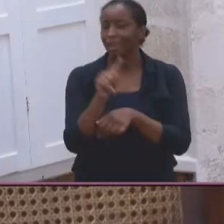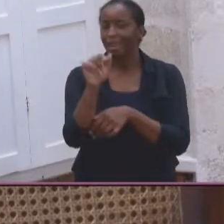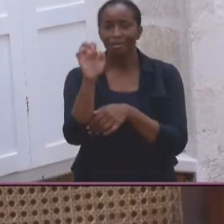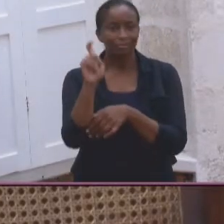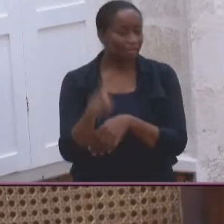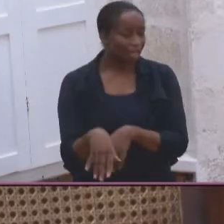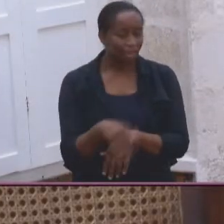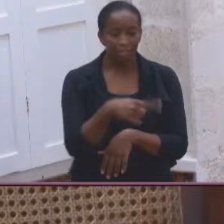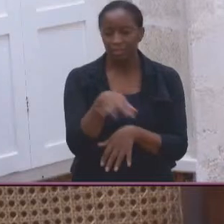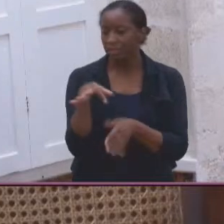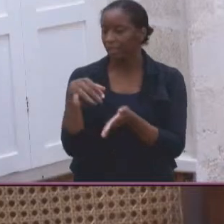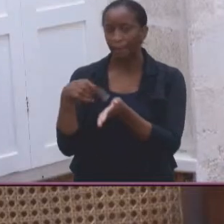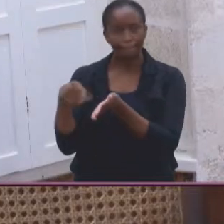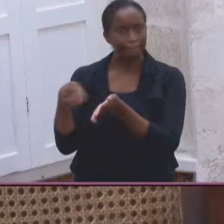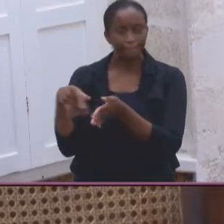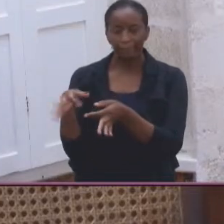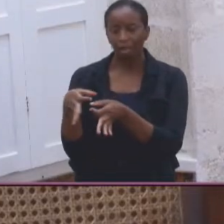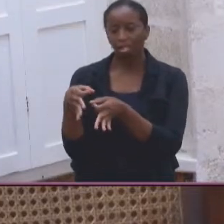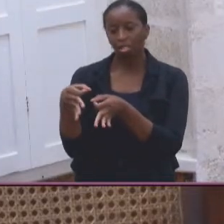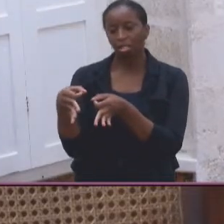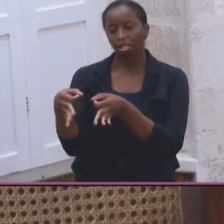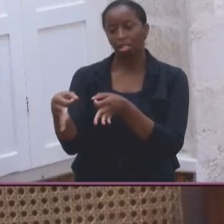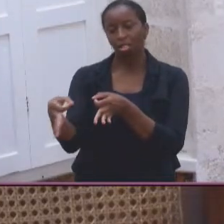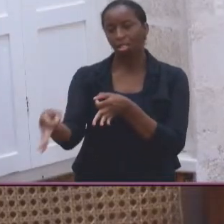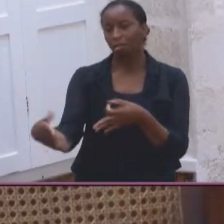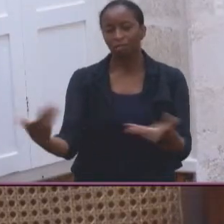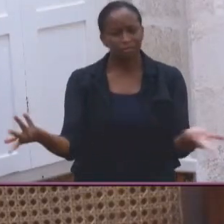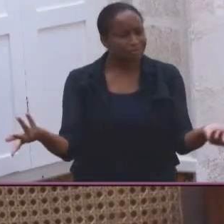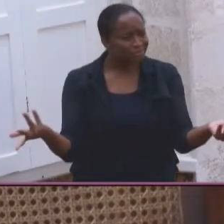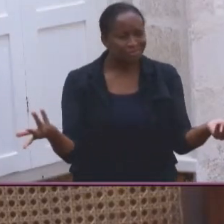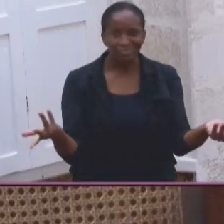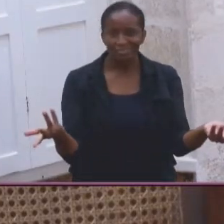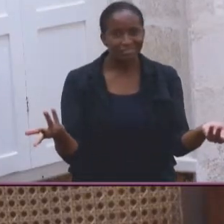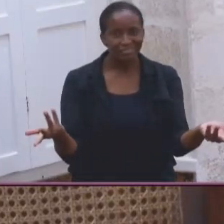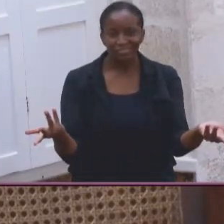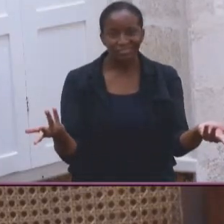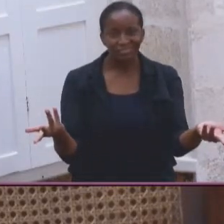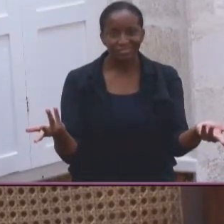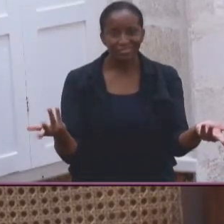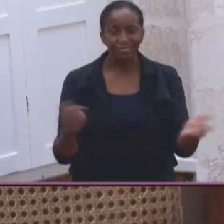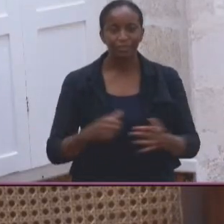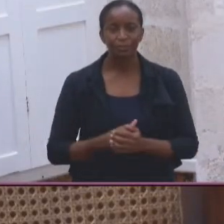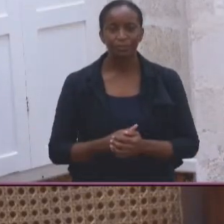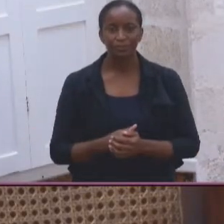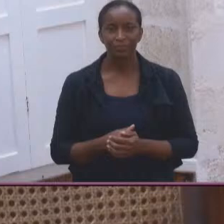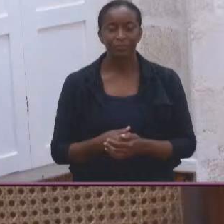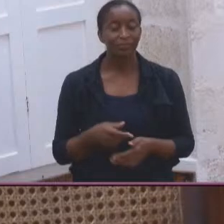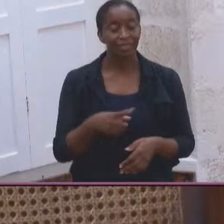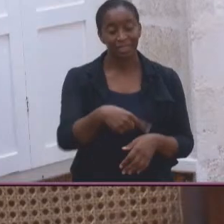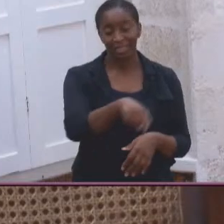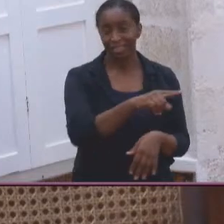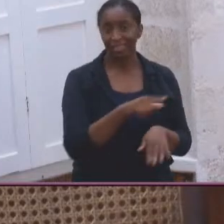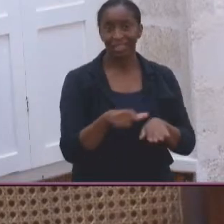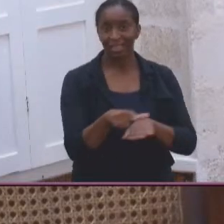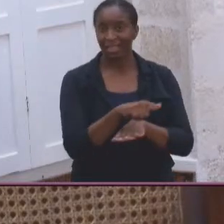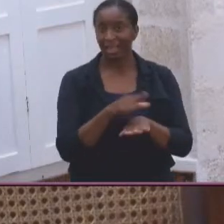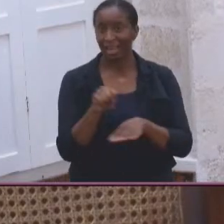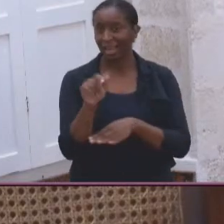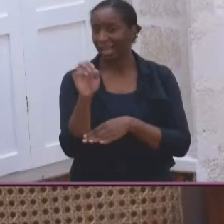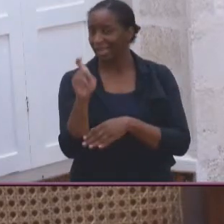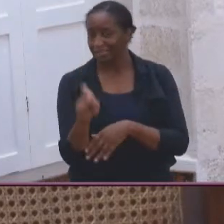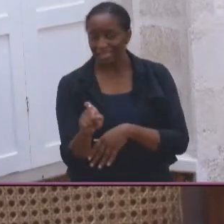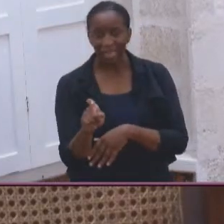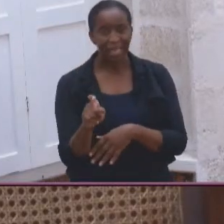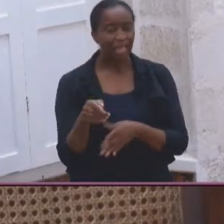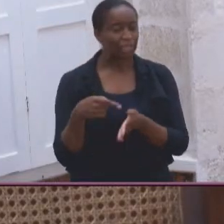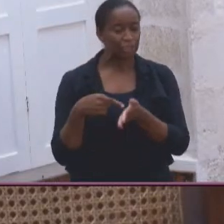doing about it? It's ridiculous when we can see in the newspaper that we're having to auction properties where they haven't paid land tax for 15, 20